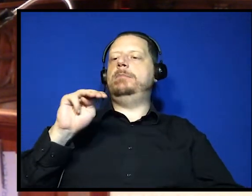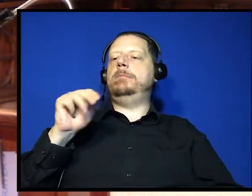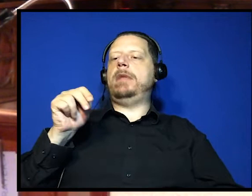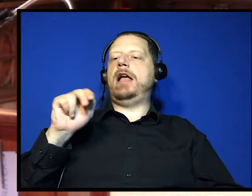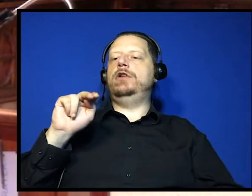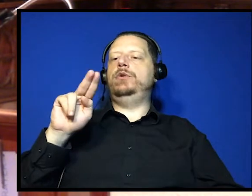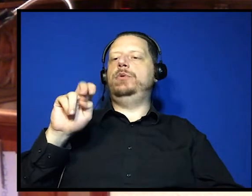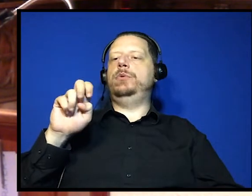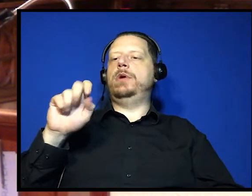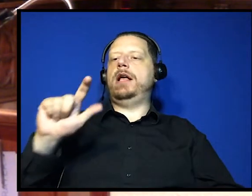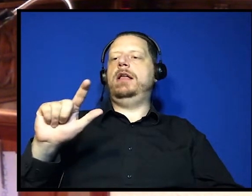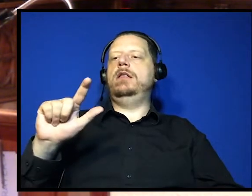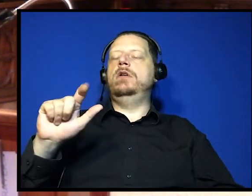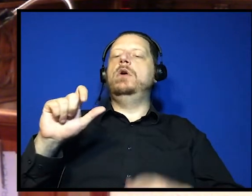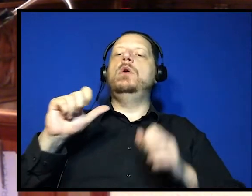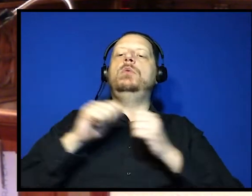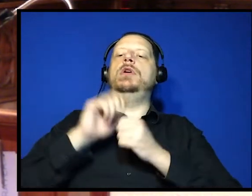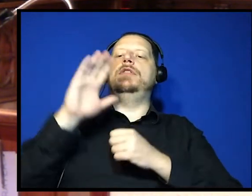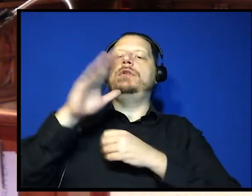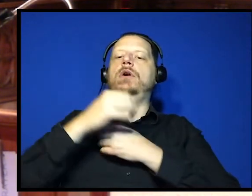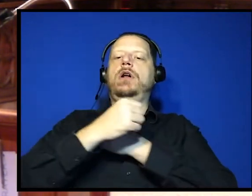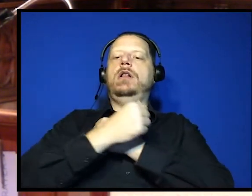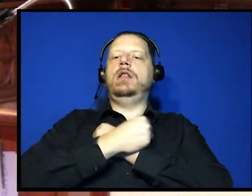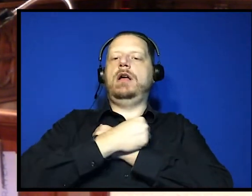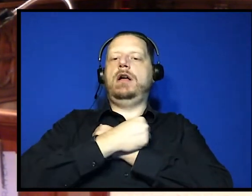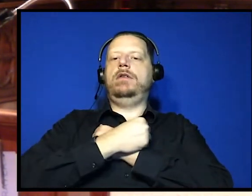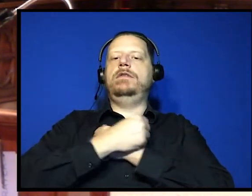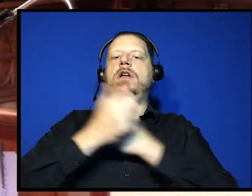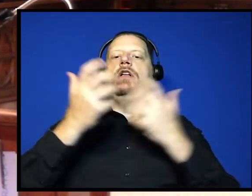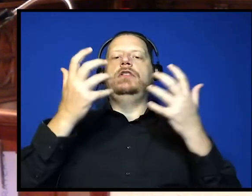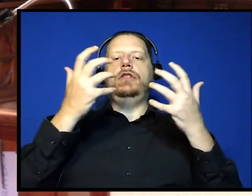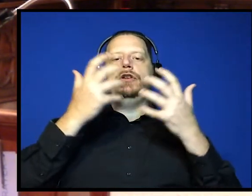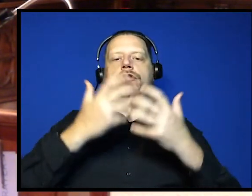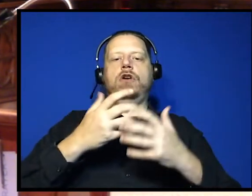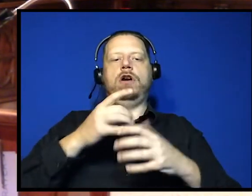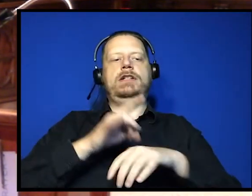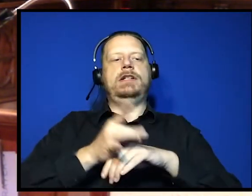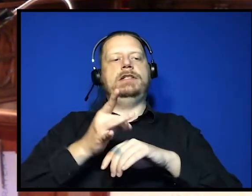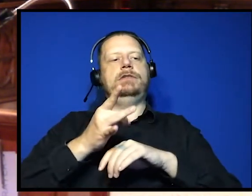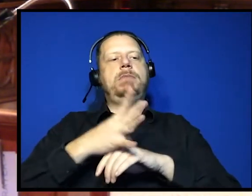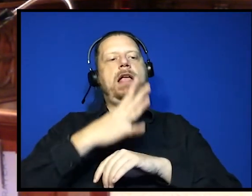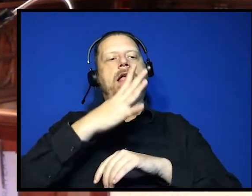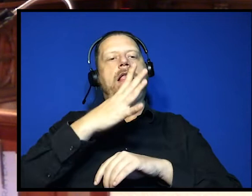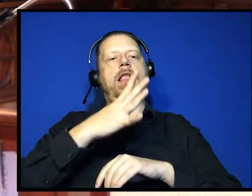Emmanuel, with your love the dark